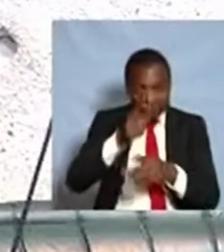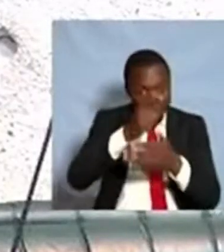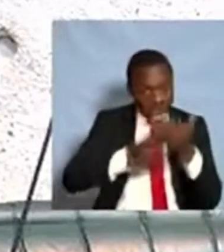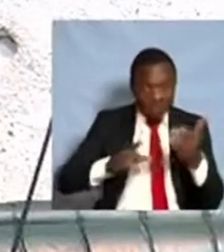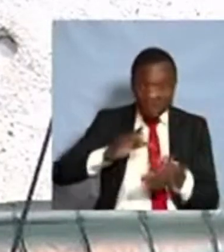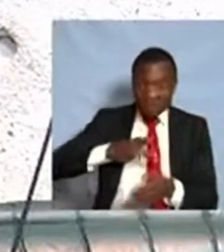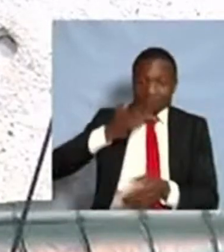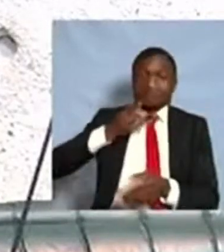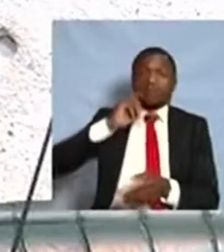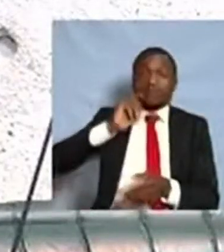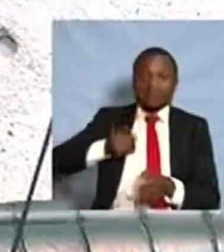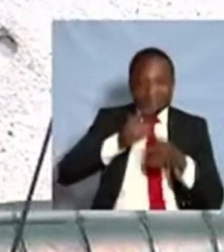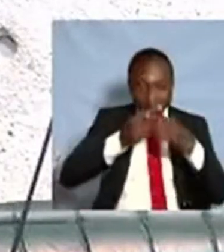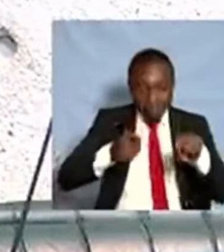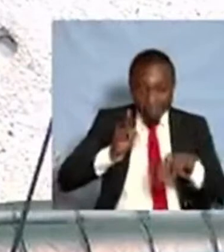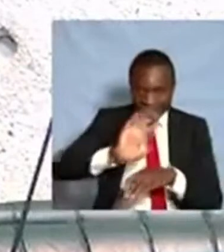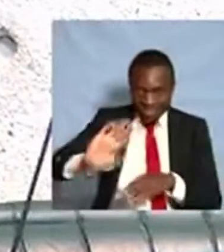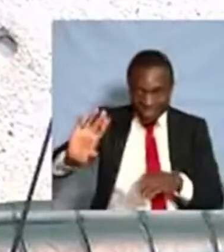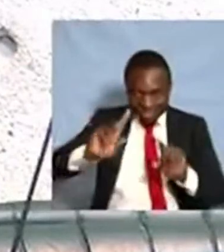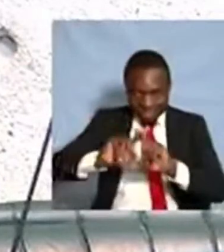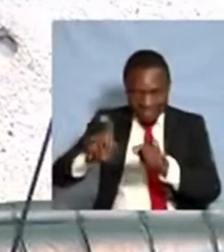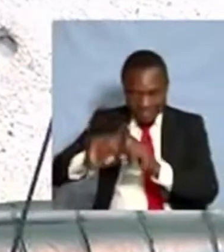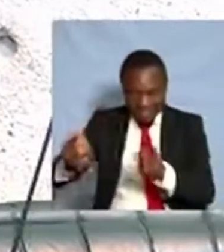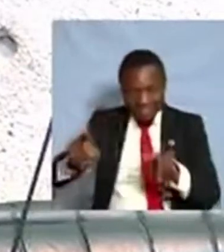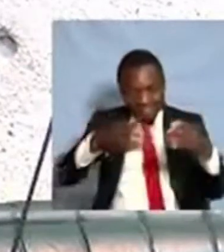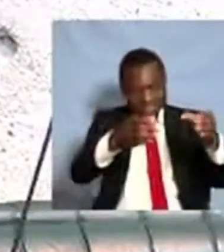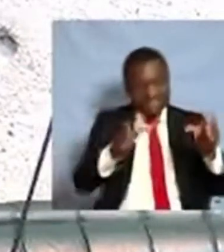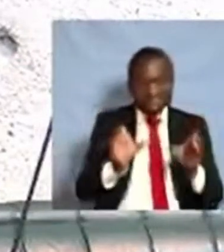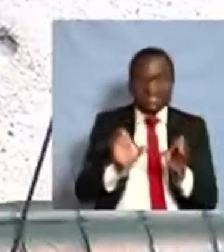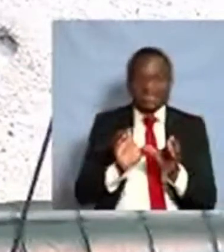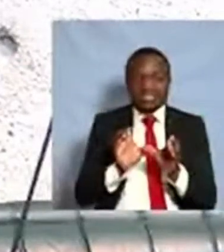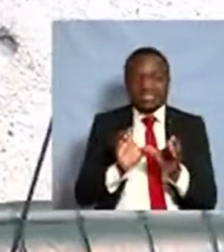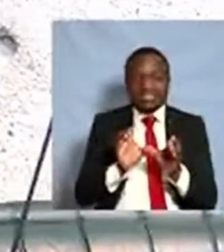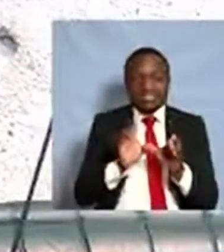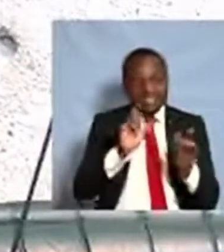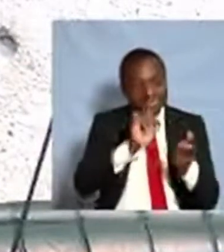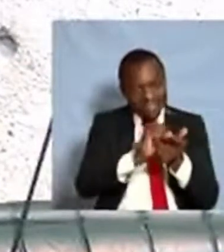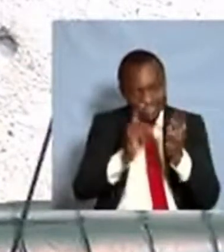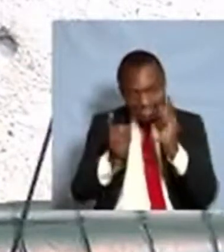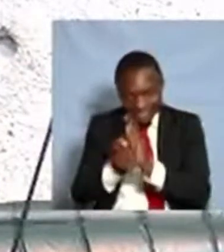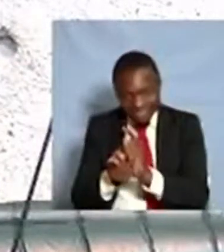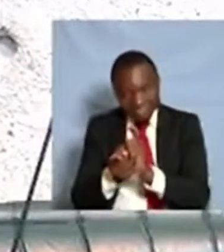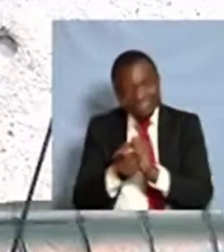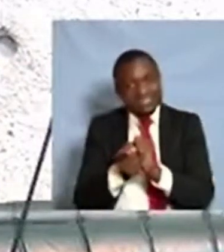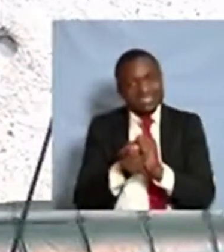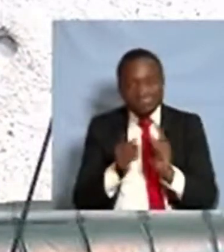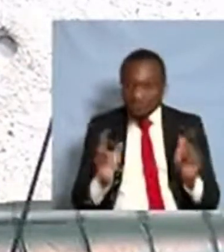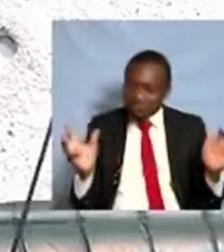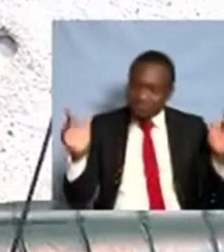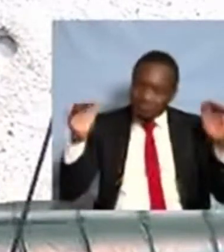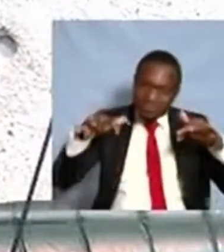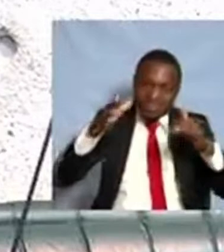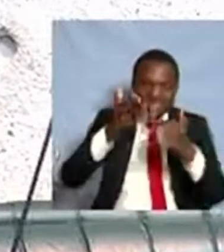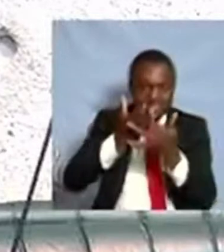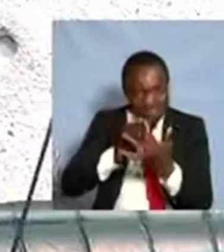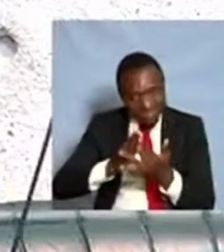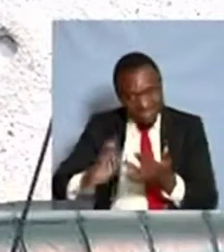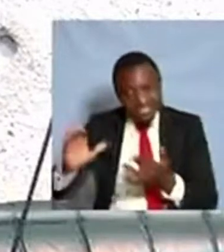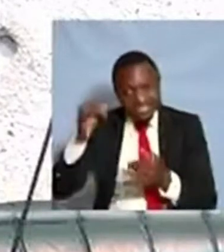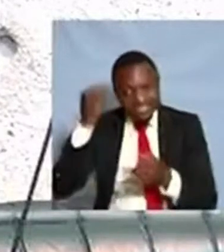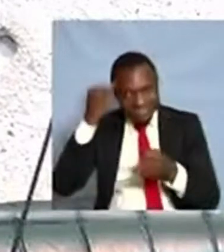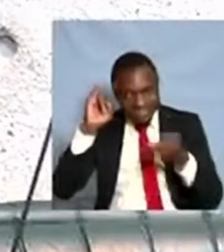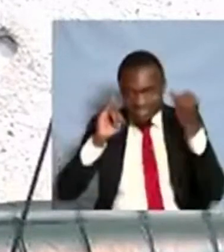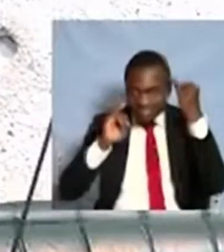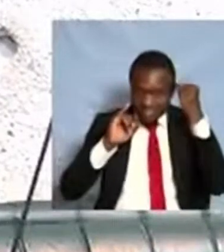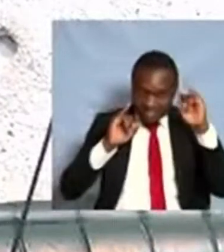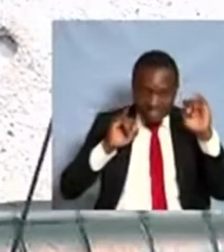feel should be done in their respective constituencies, and to associate, assemble, and share ideas on